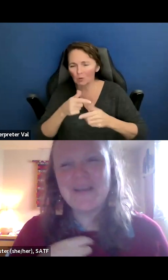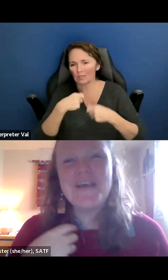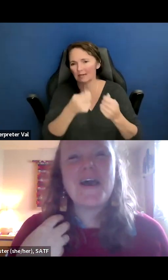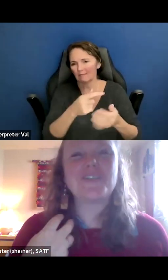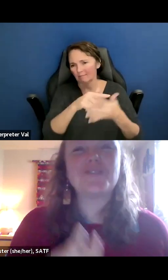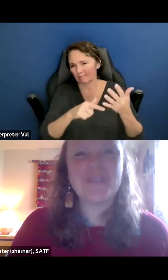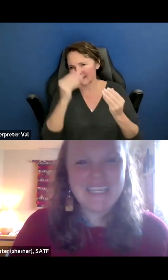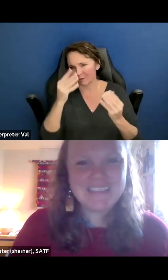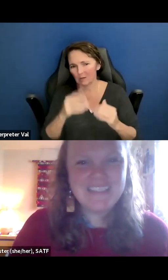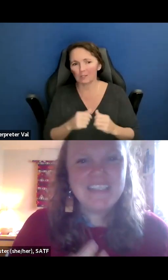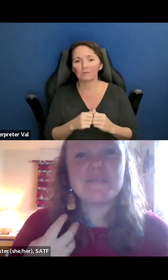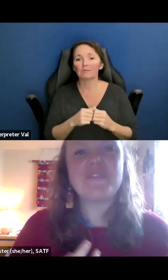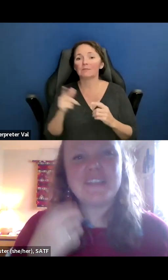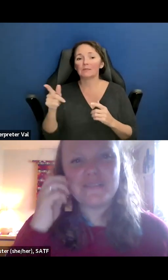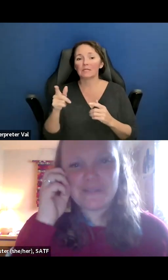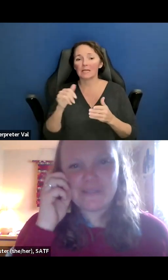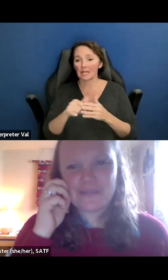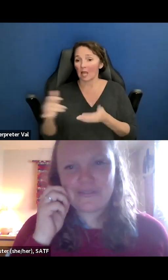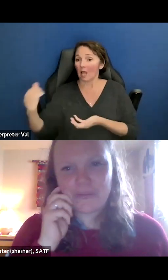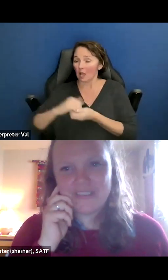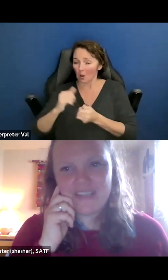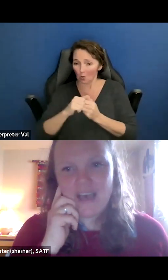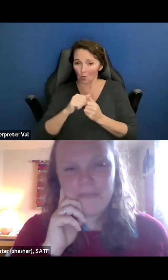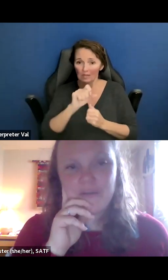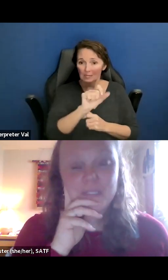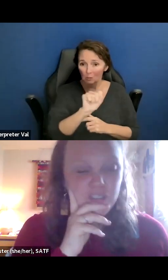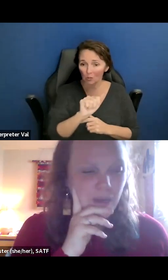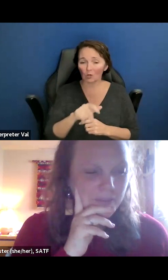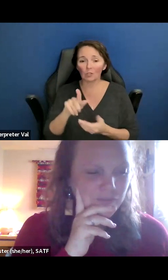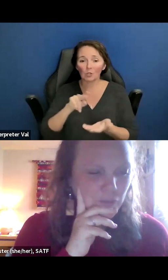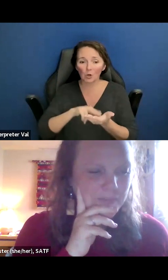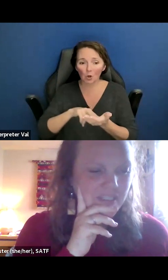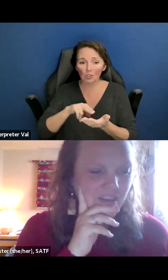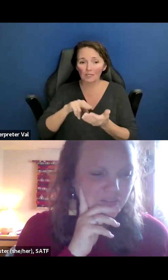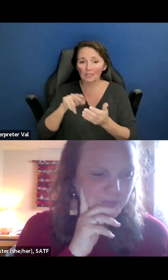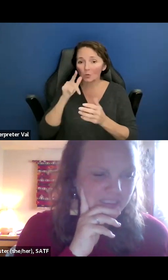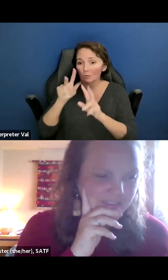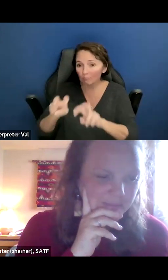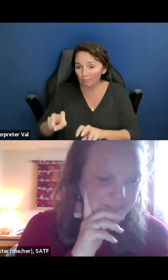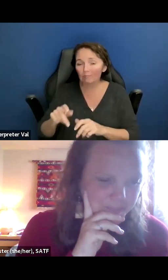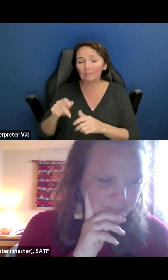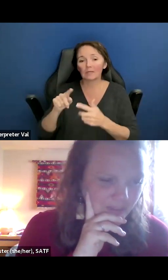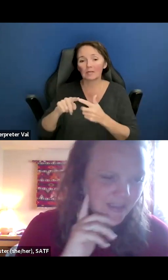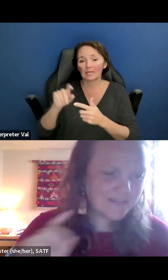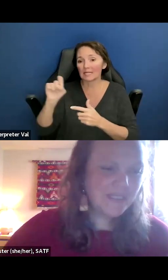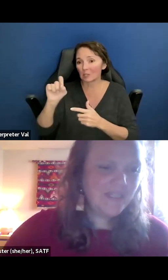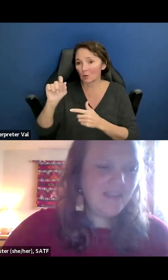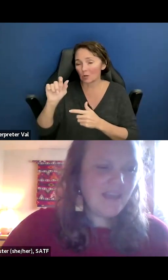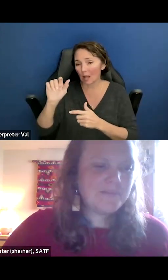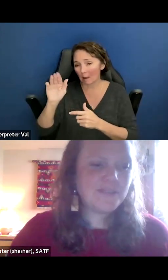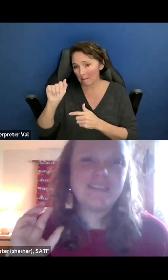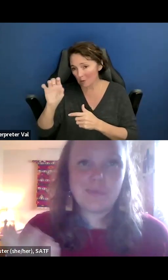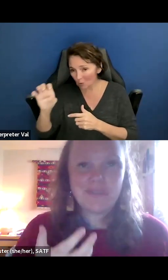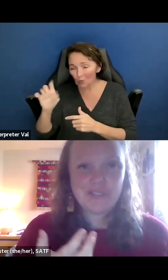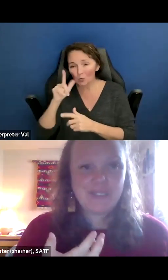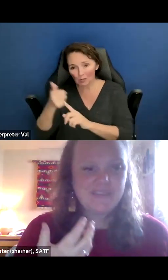folks are trained to provide those supports in really trauma-informed and thoughtful ways.